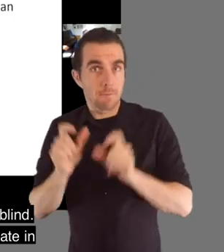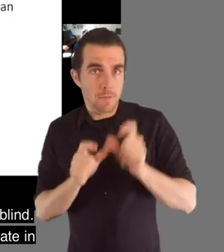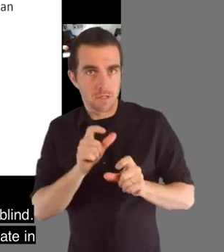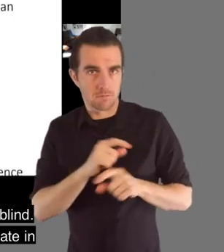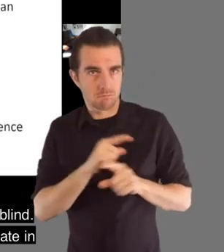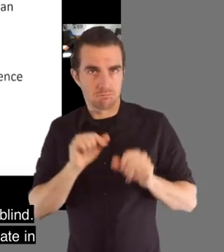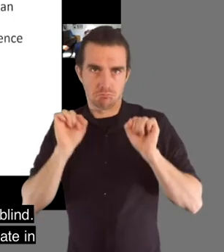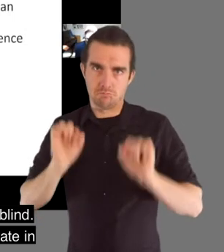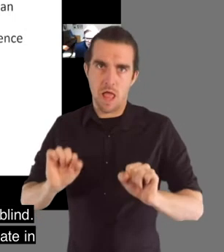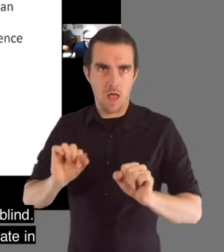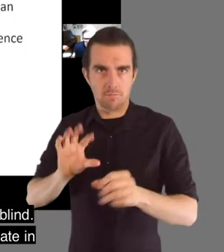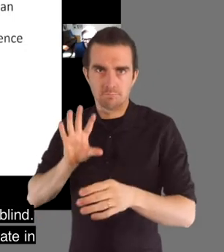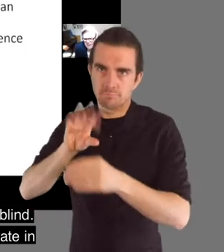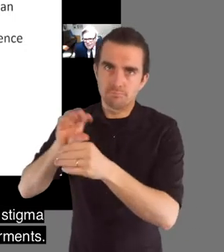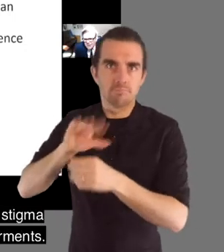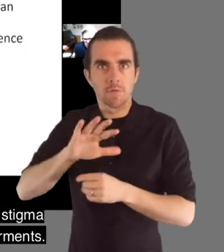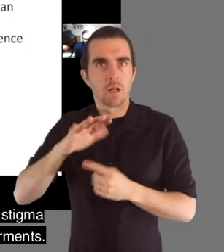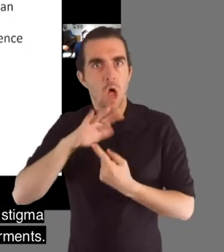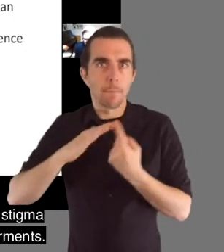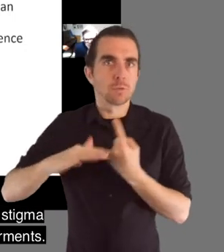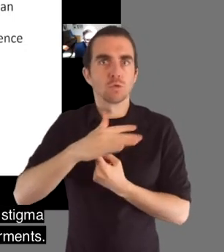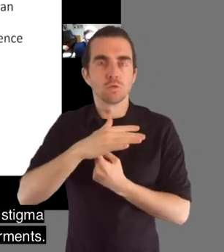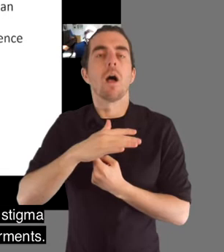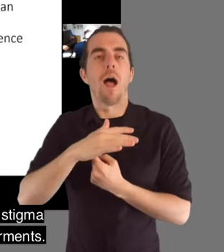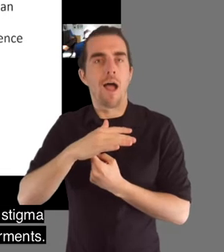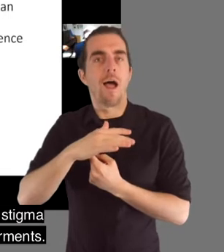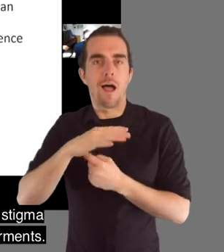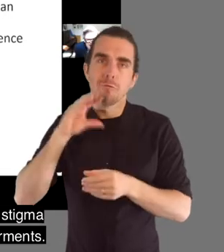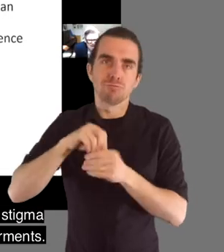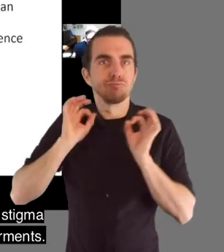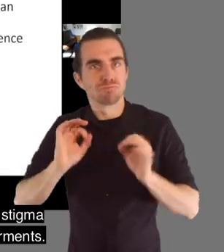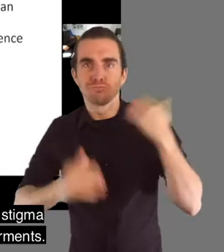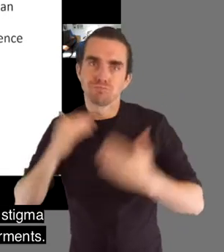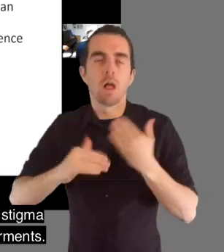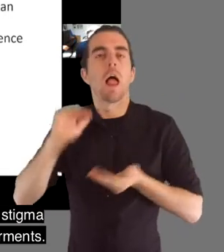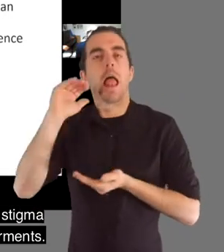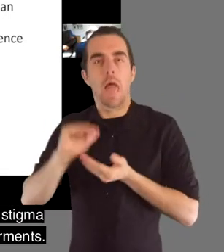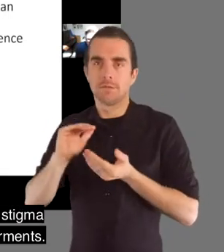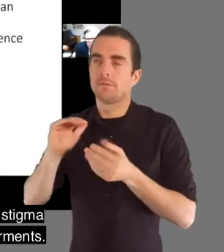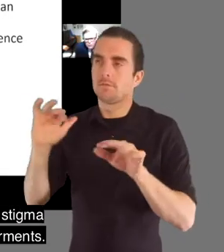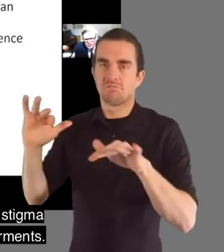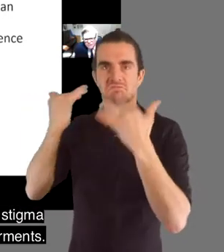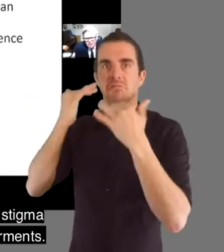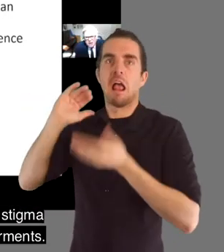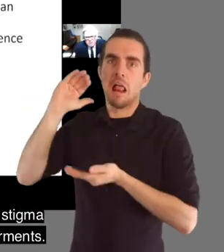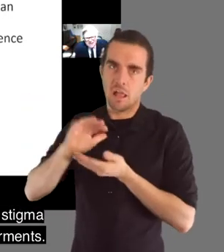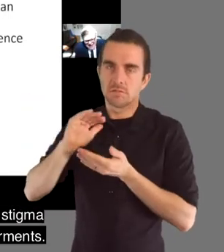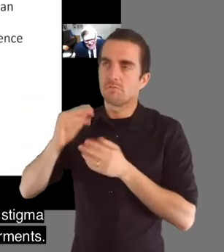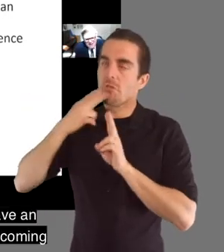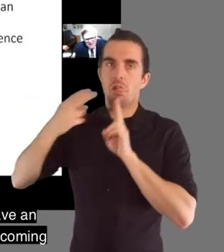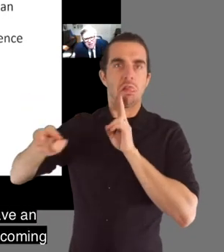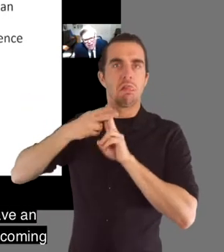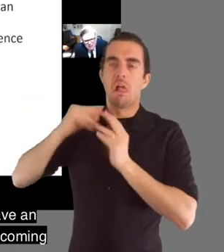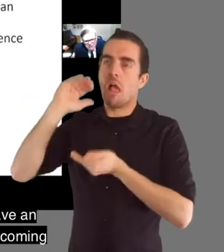Disabled people who can participate in their communities experience less stigma than those with more severe impairments.